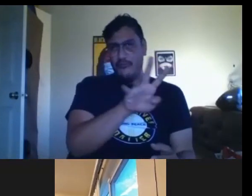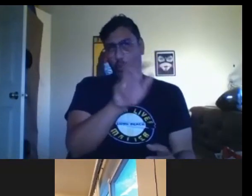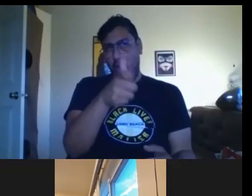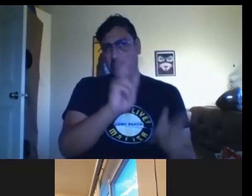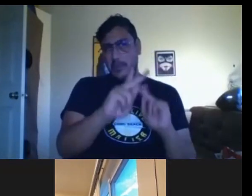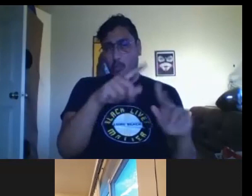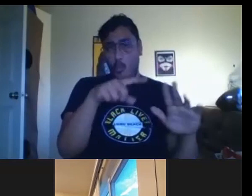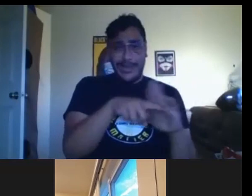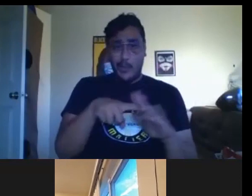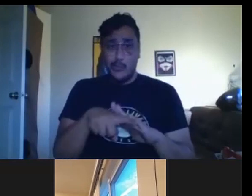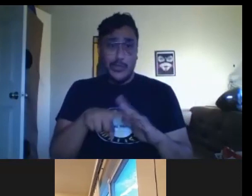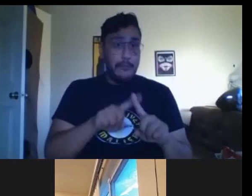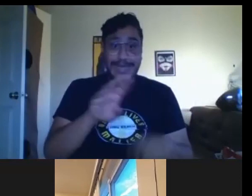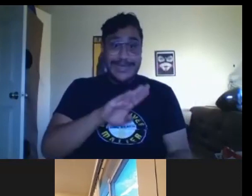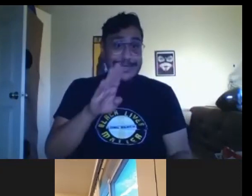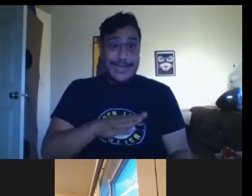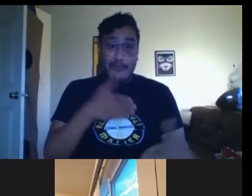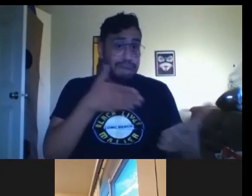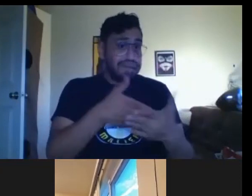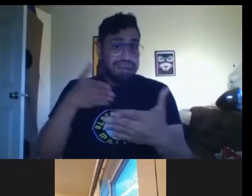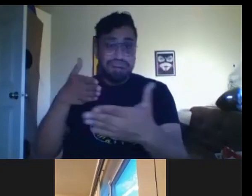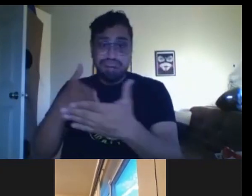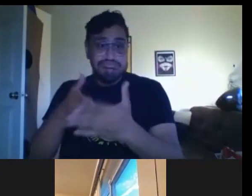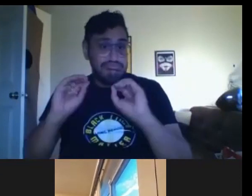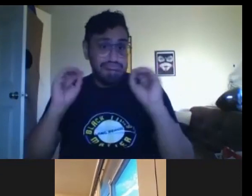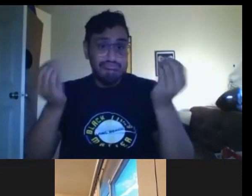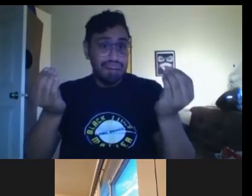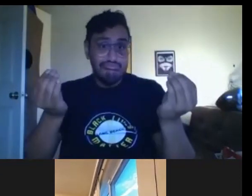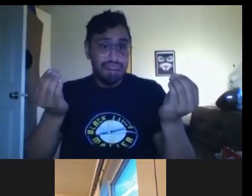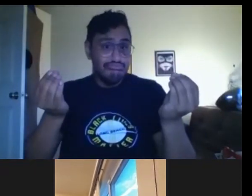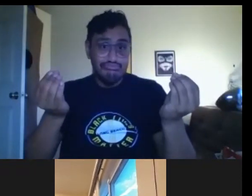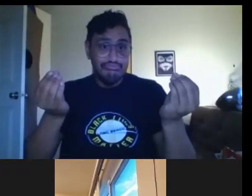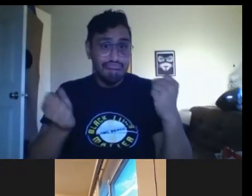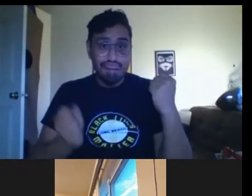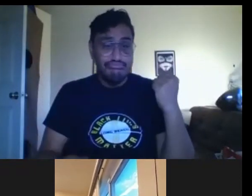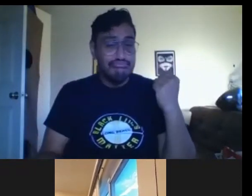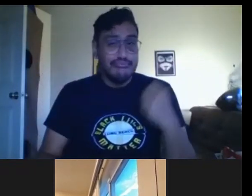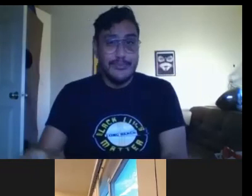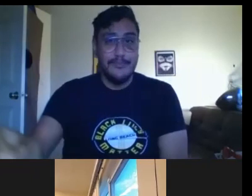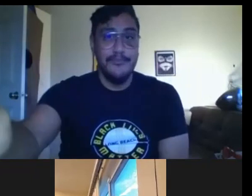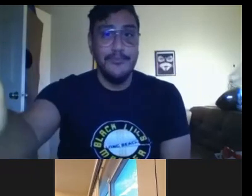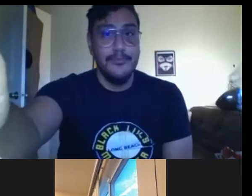never held accountable for any of the other murders, nor my son, Kenneth.